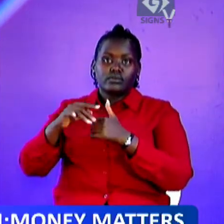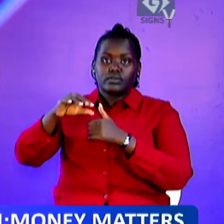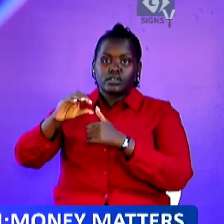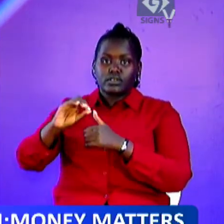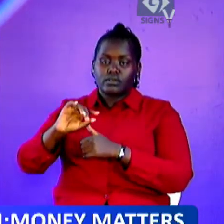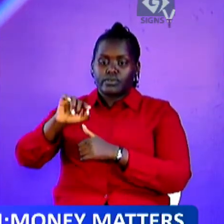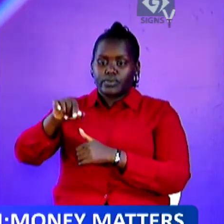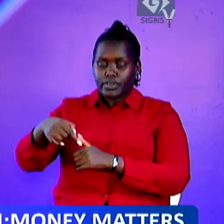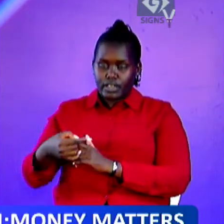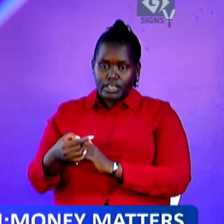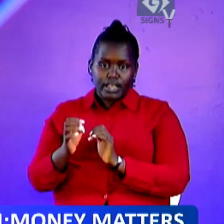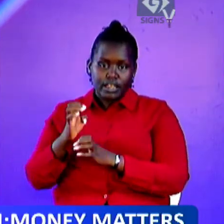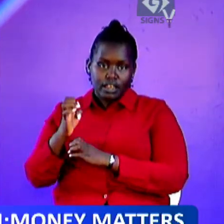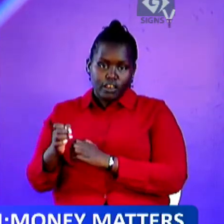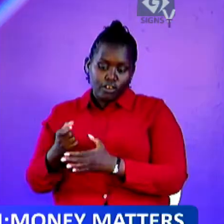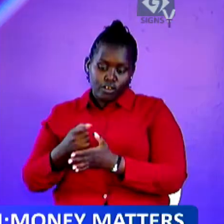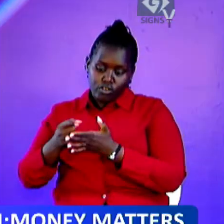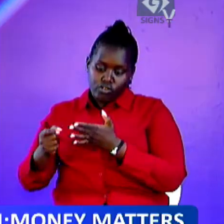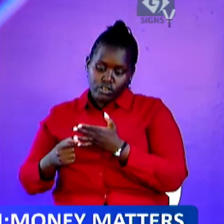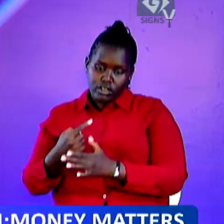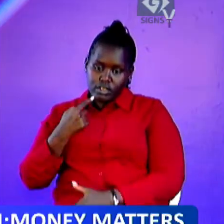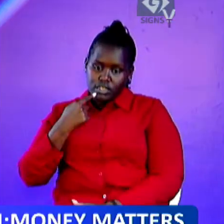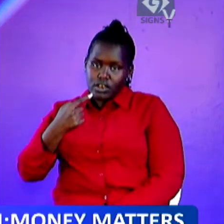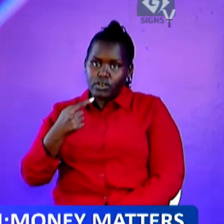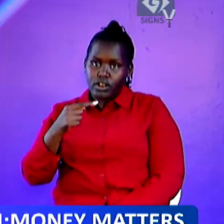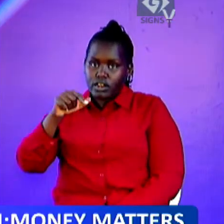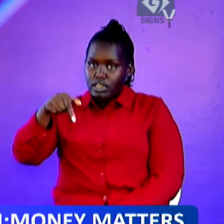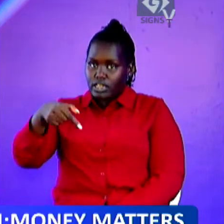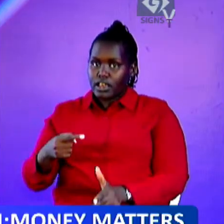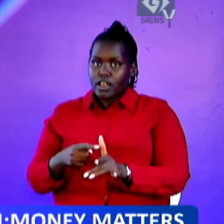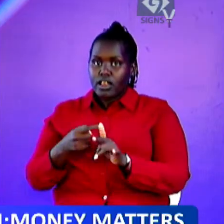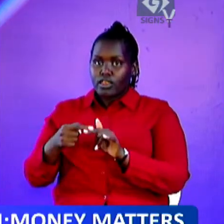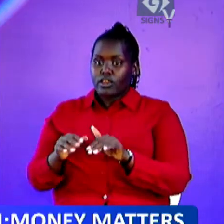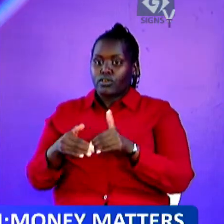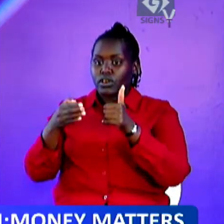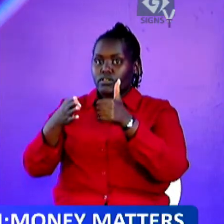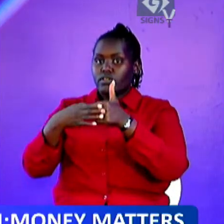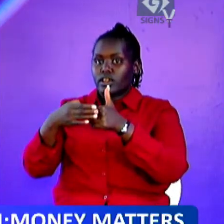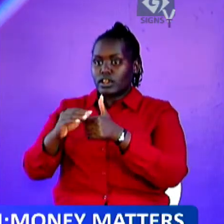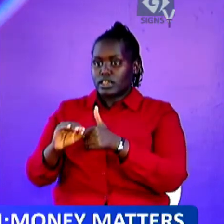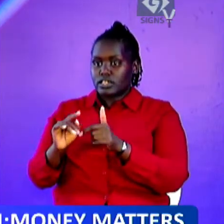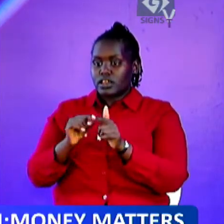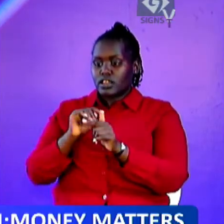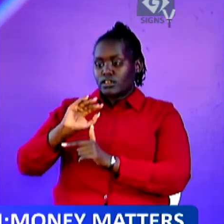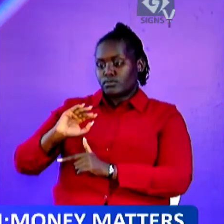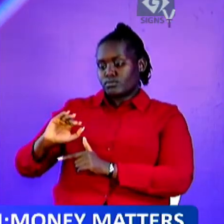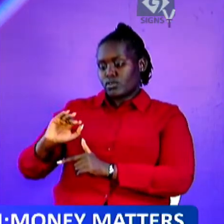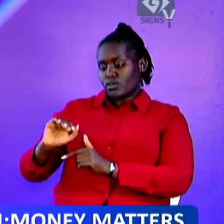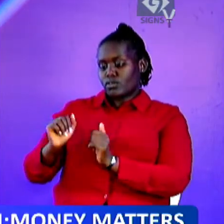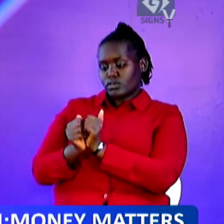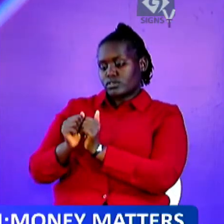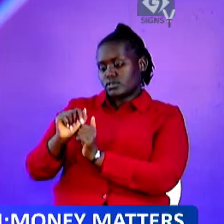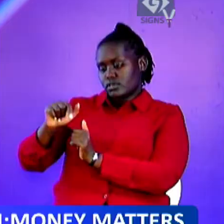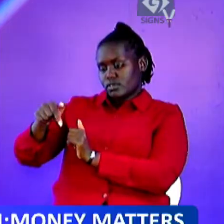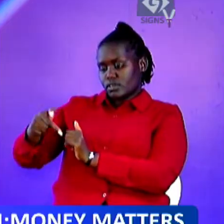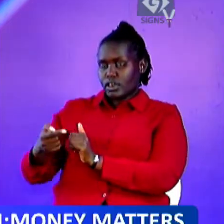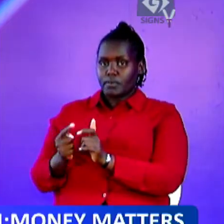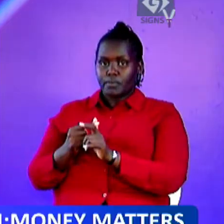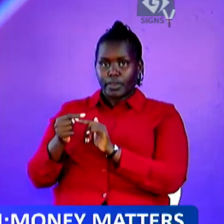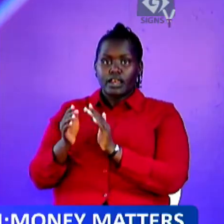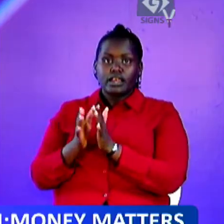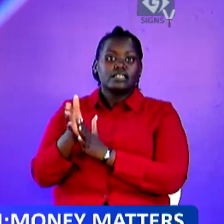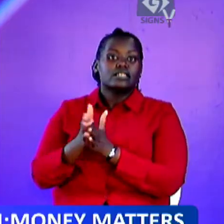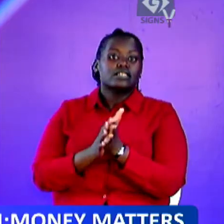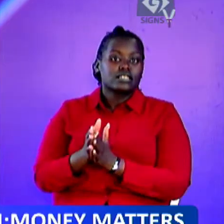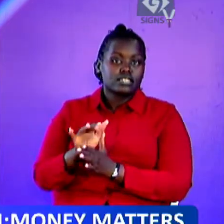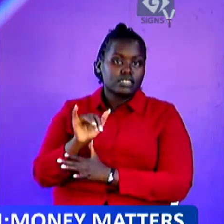started off with 100K, so you give them 90, so you remain with 10K. Yeah. So that becomes like your interest. So in a way, you're being Your interest